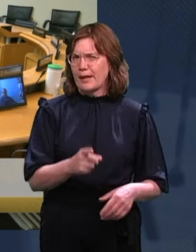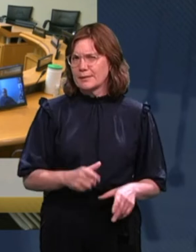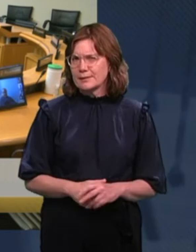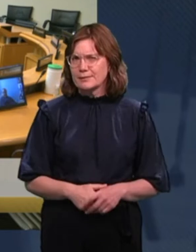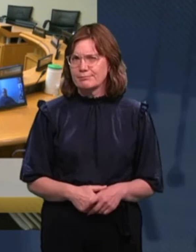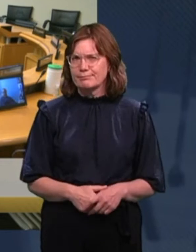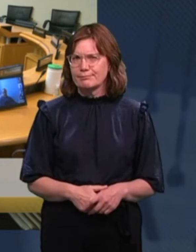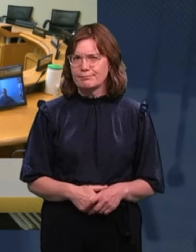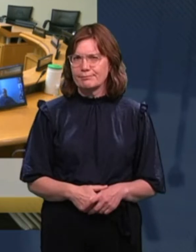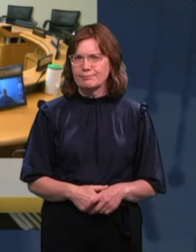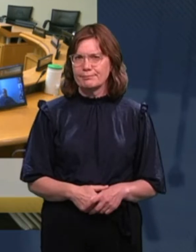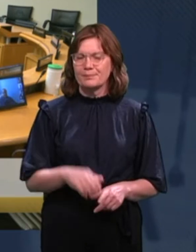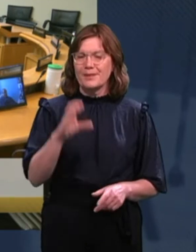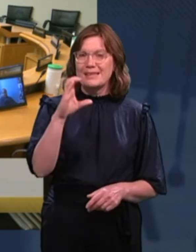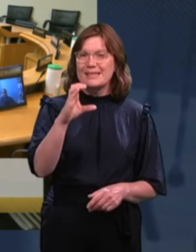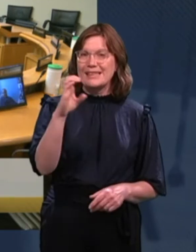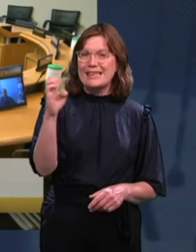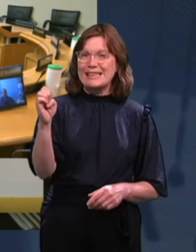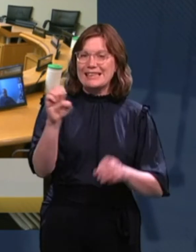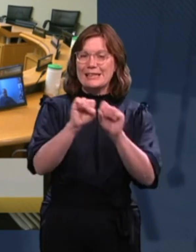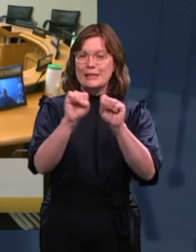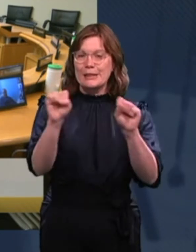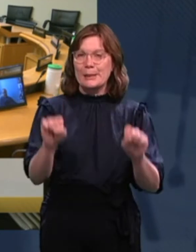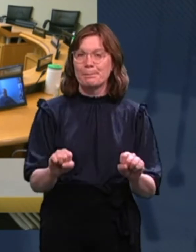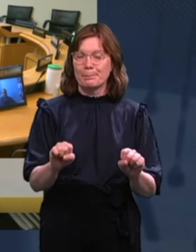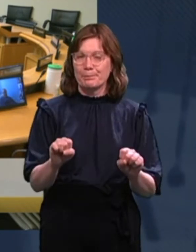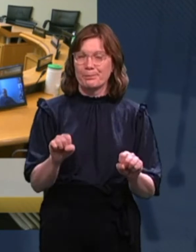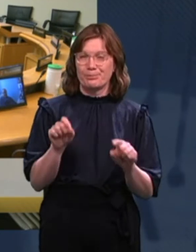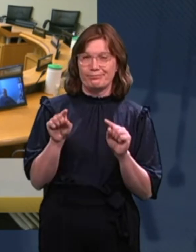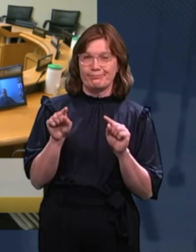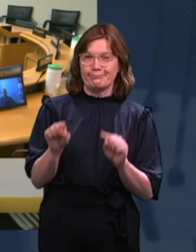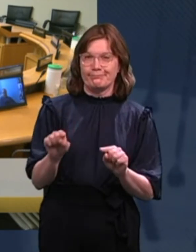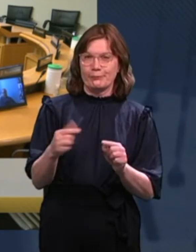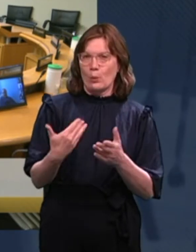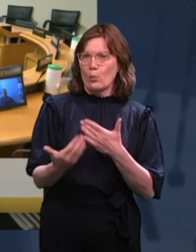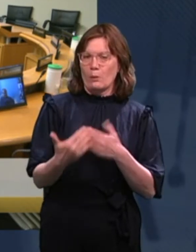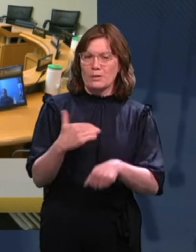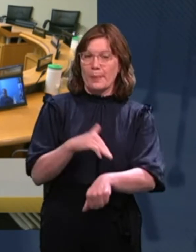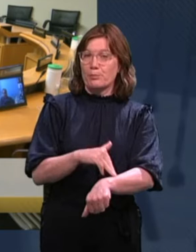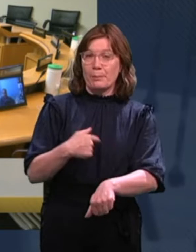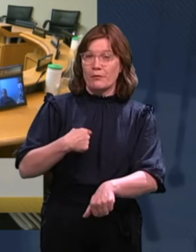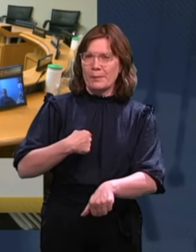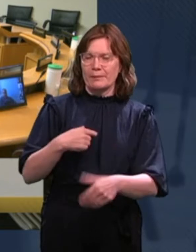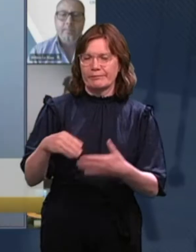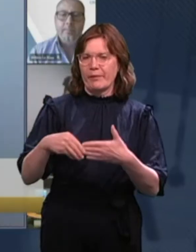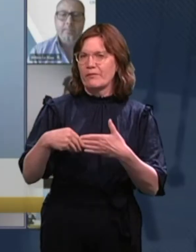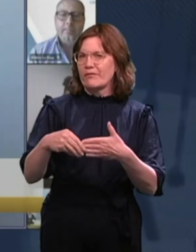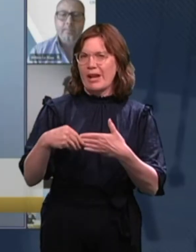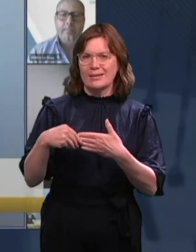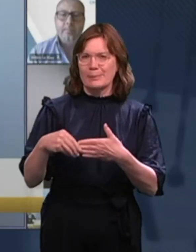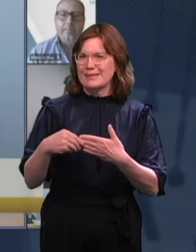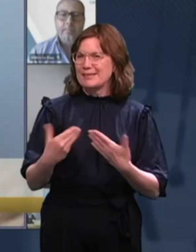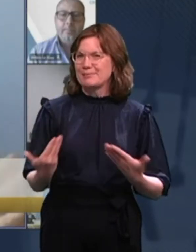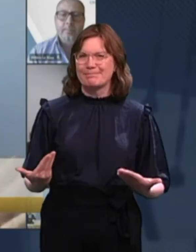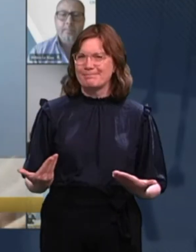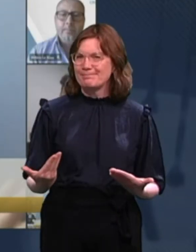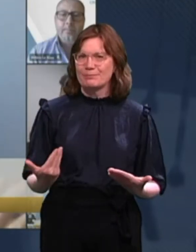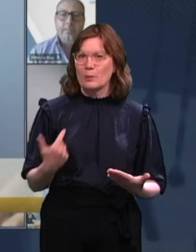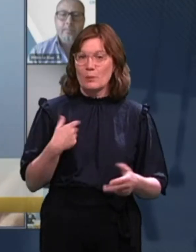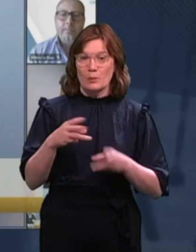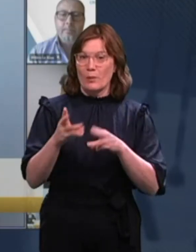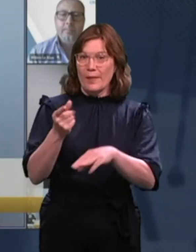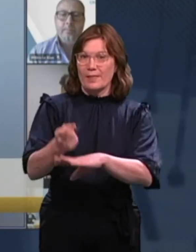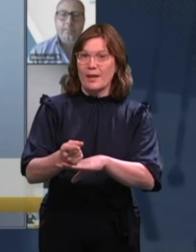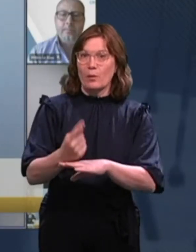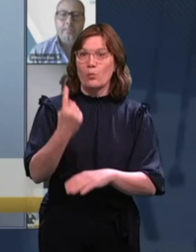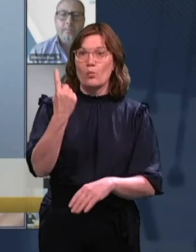Just in regards to CE schemes, the thing that was a problem for me personally was the flexibility. While I was working there was